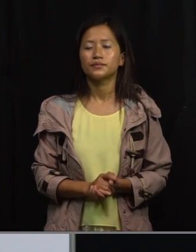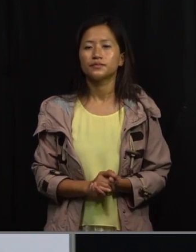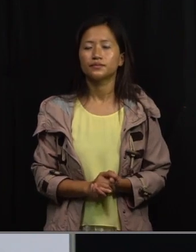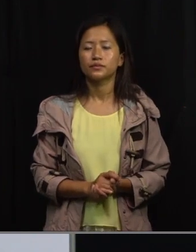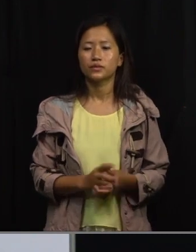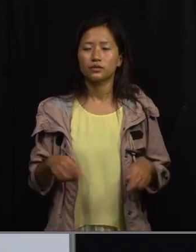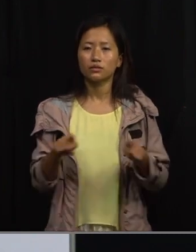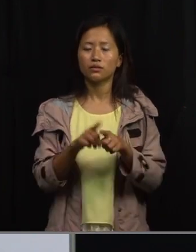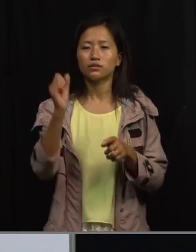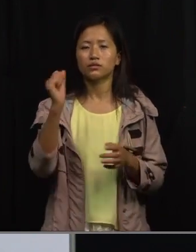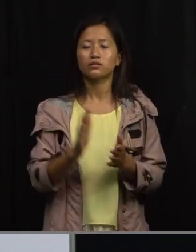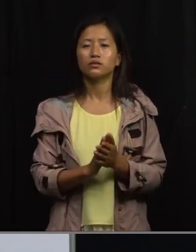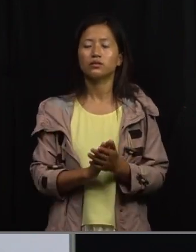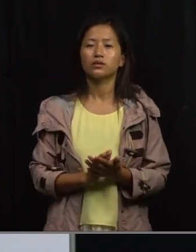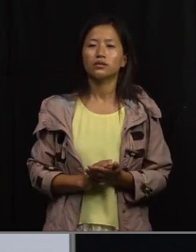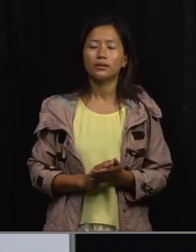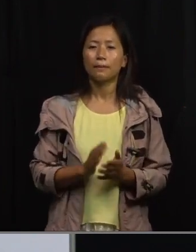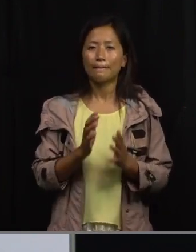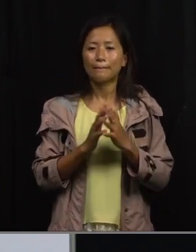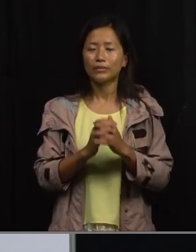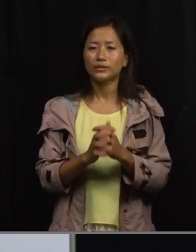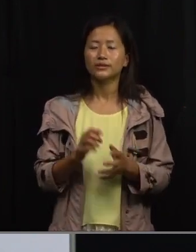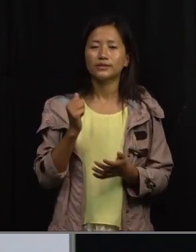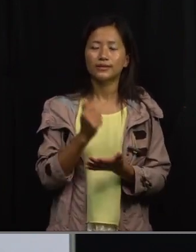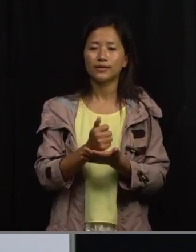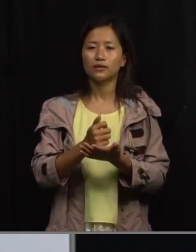And also, in order to please their God,